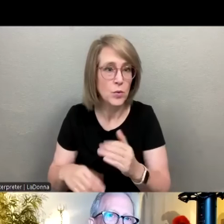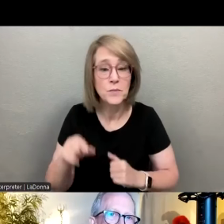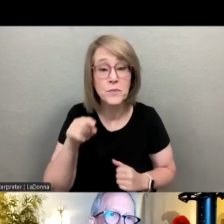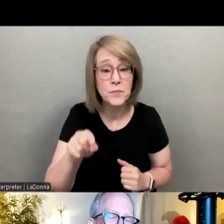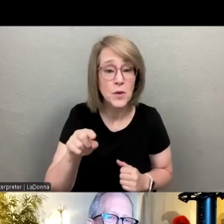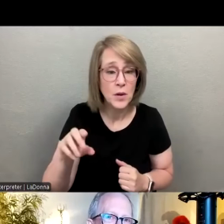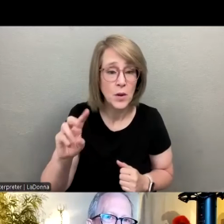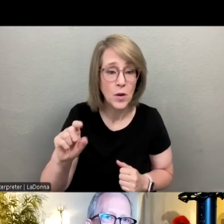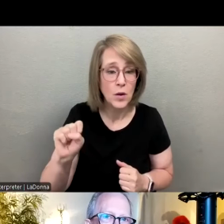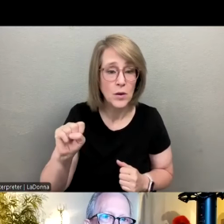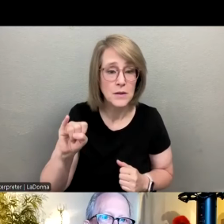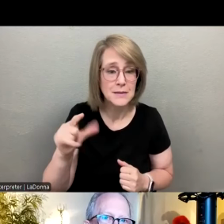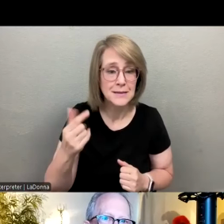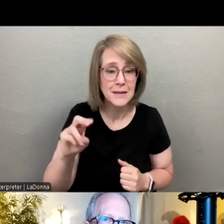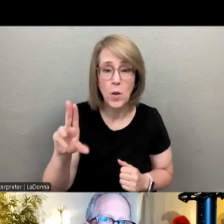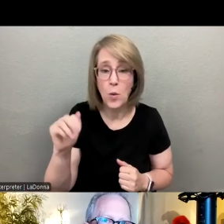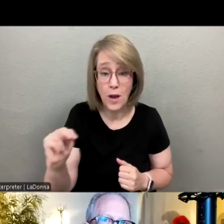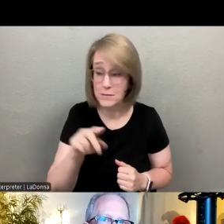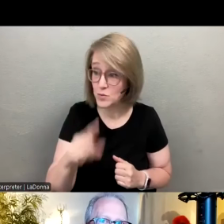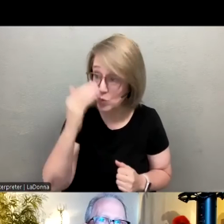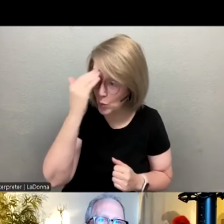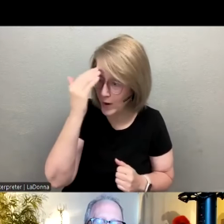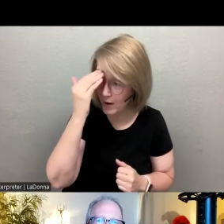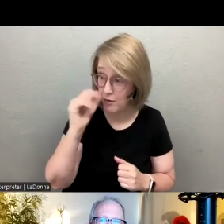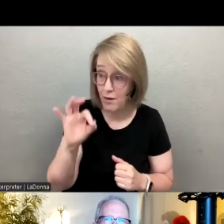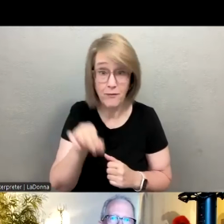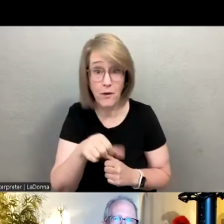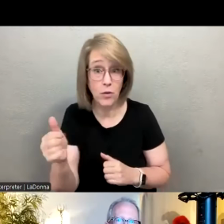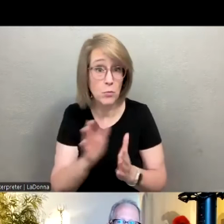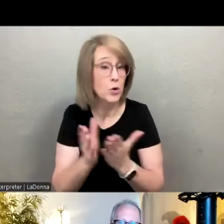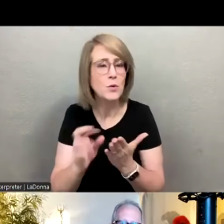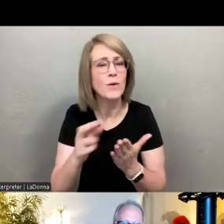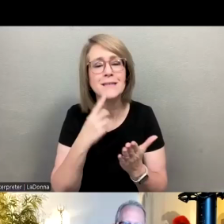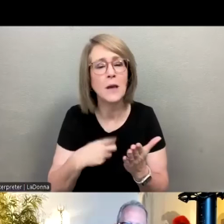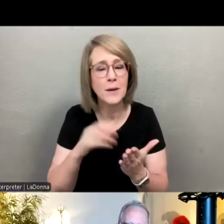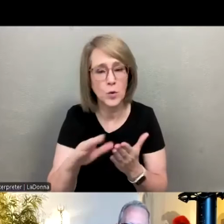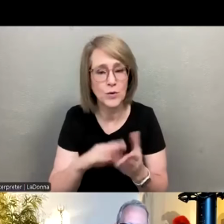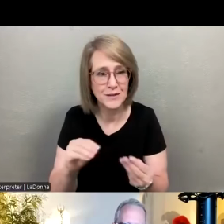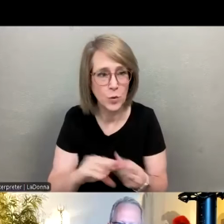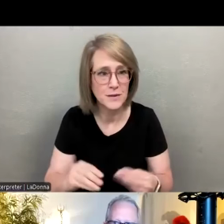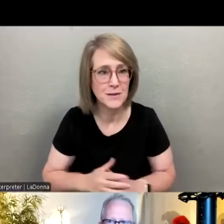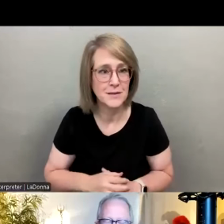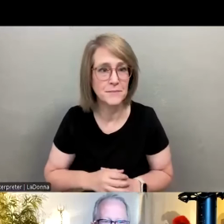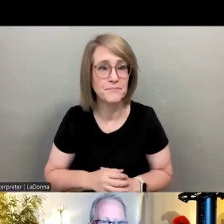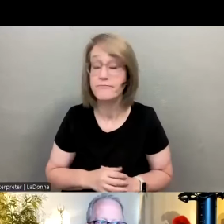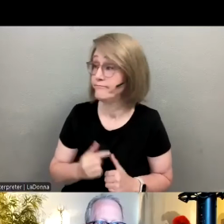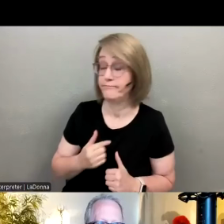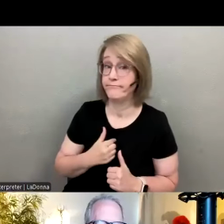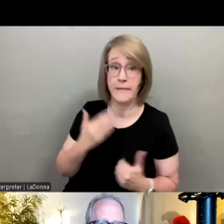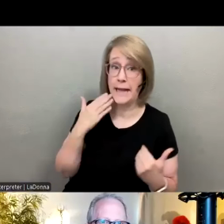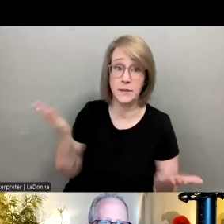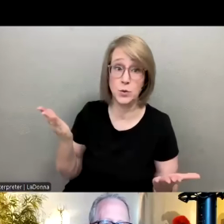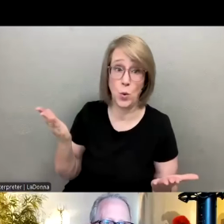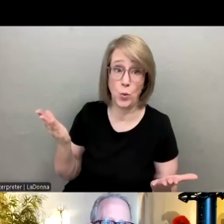books, or did you launch out there on your own? Tell us that story, if you would. I was unfortunately unaware of those books. I was